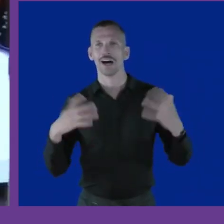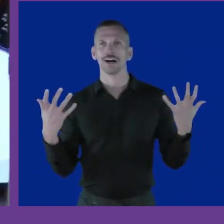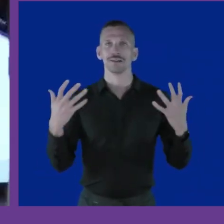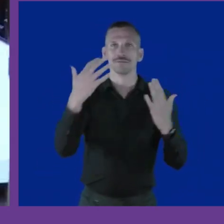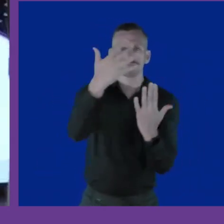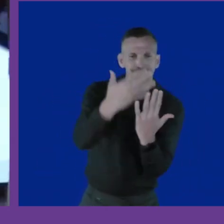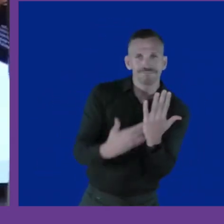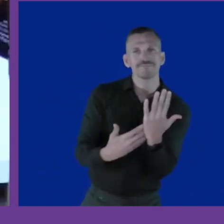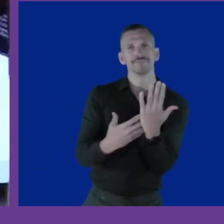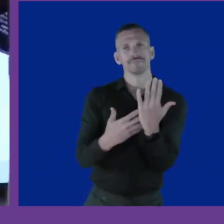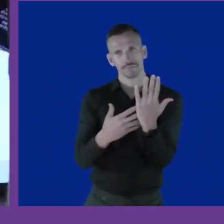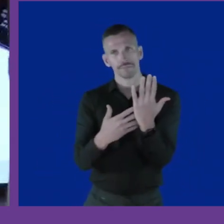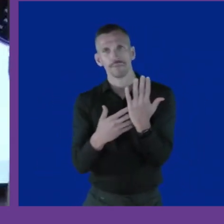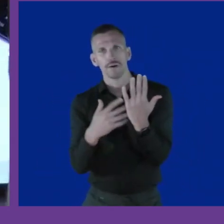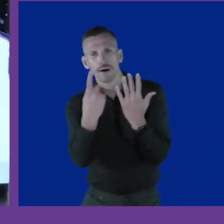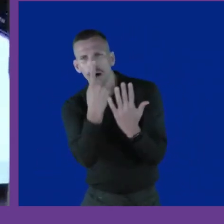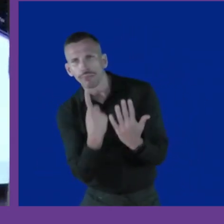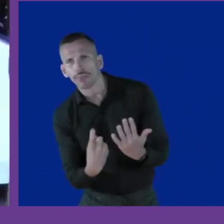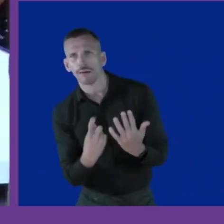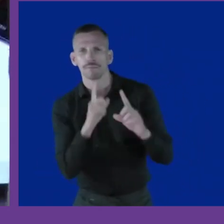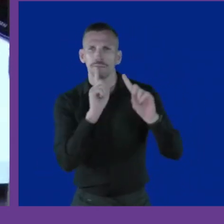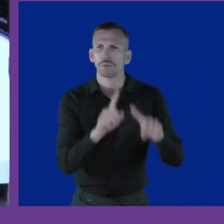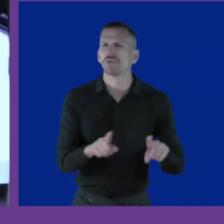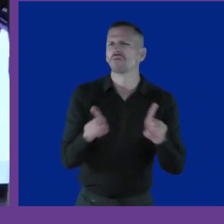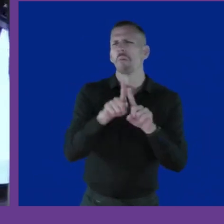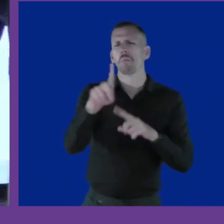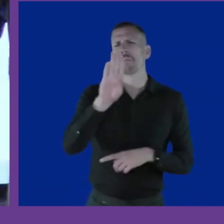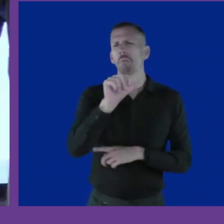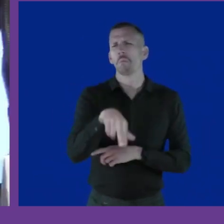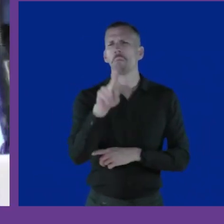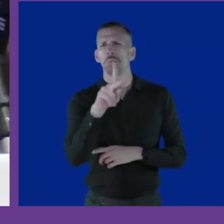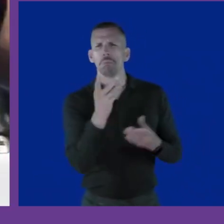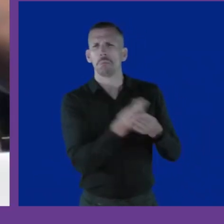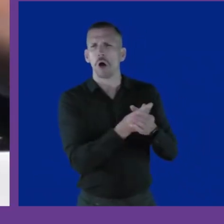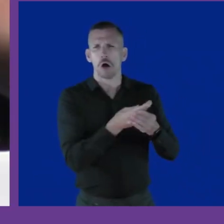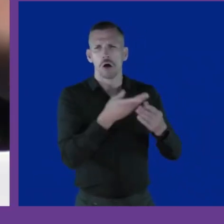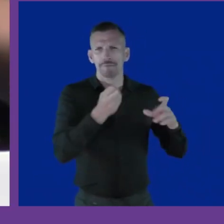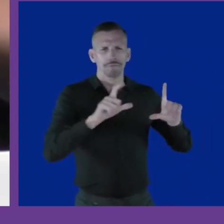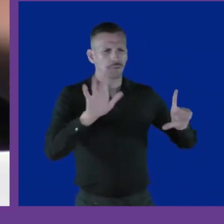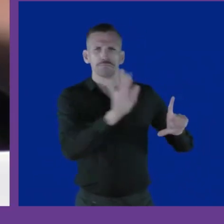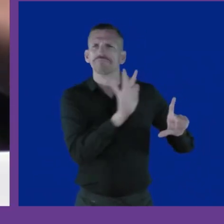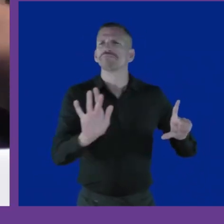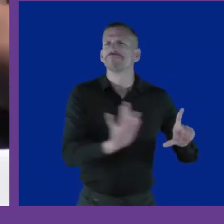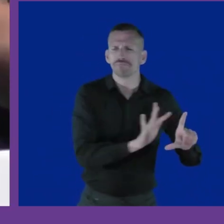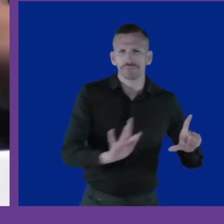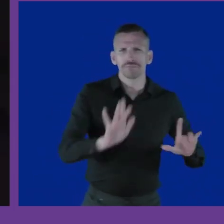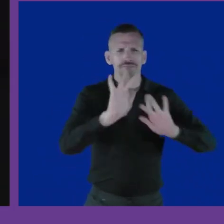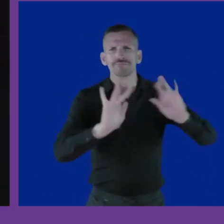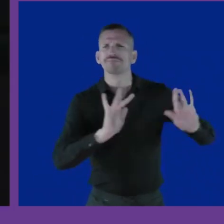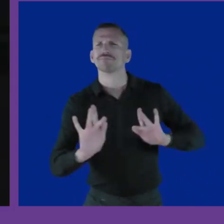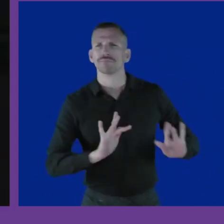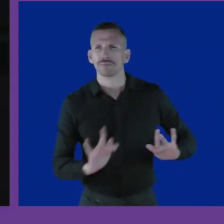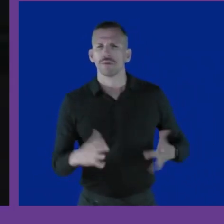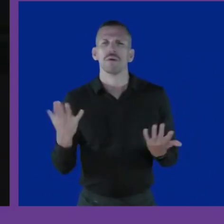right? You've all been to banks, and many banks now have touch screens for getting a queuing ticket as